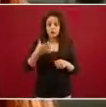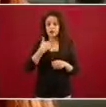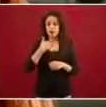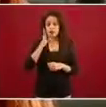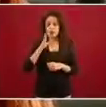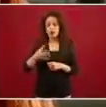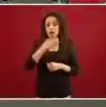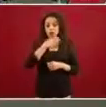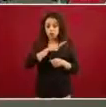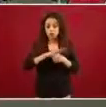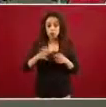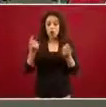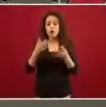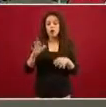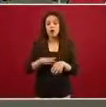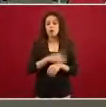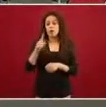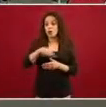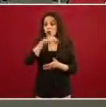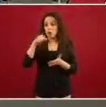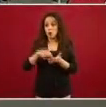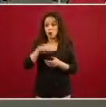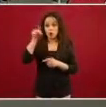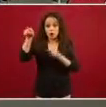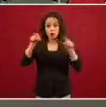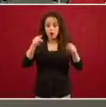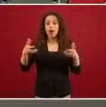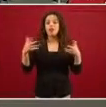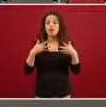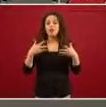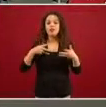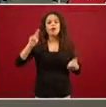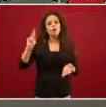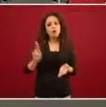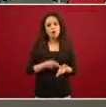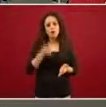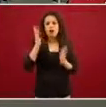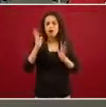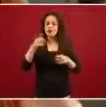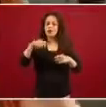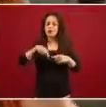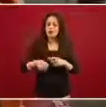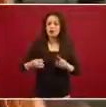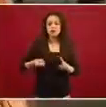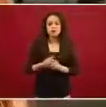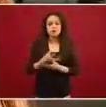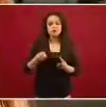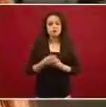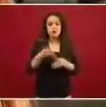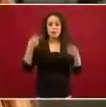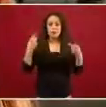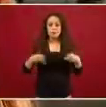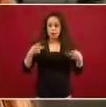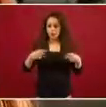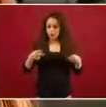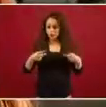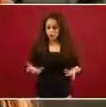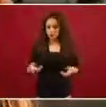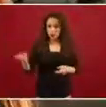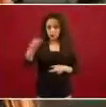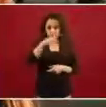been reports of many cities in which people are starting to go out again. Something is happening.